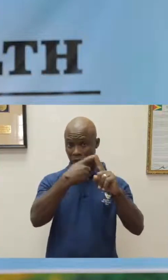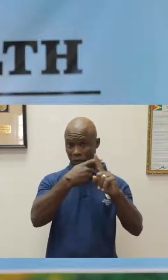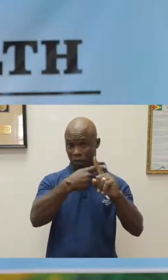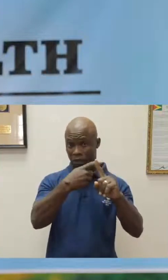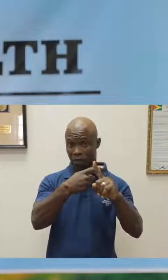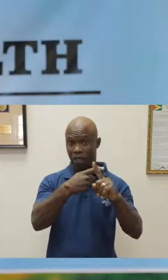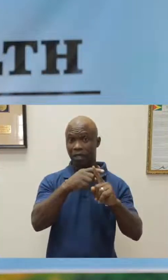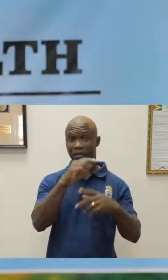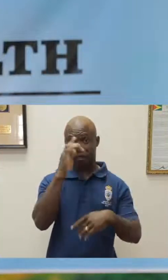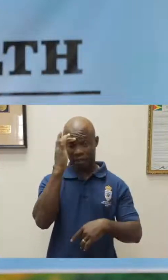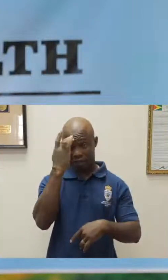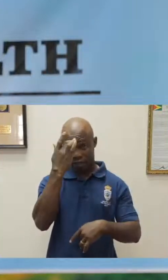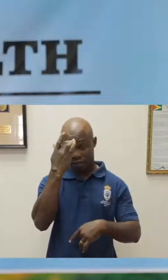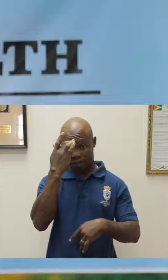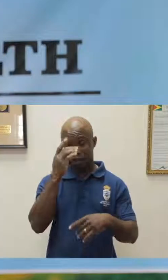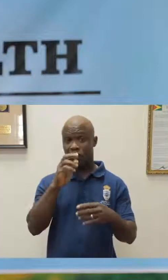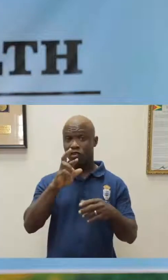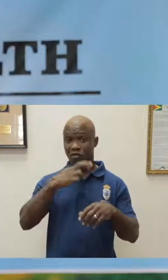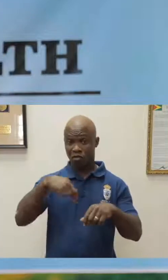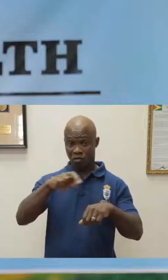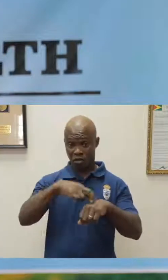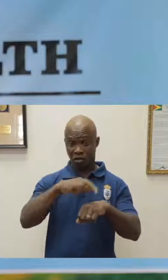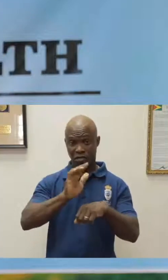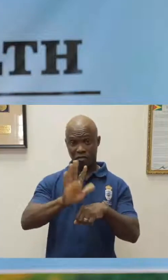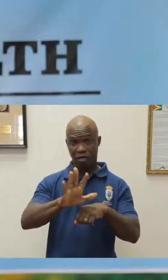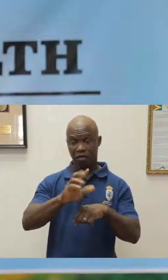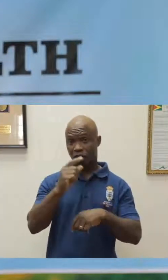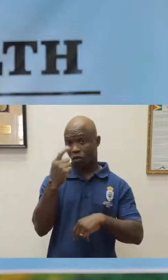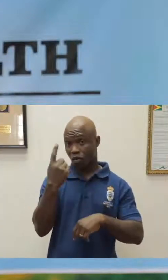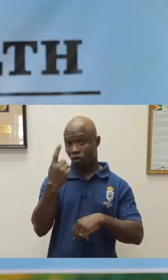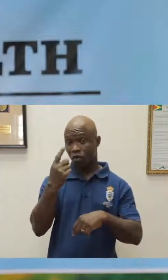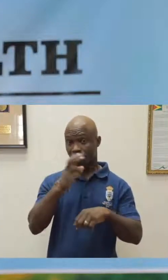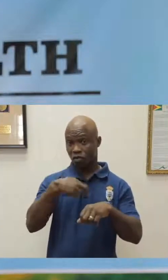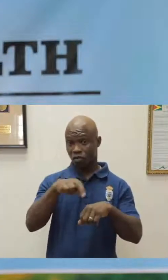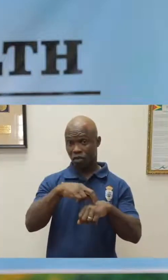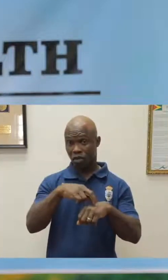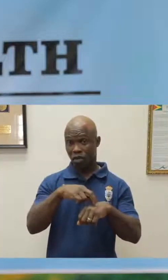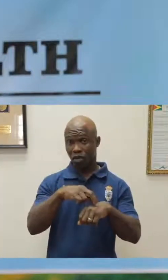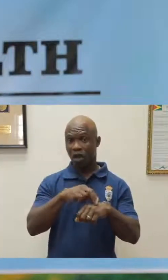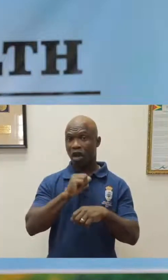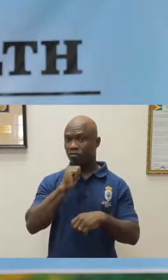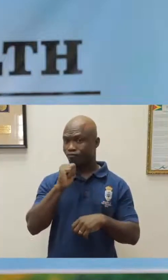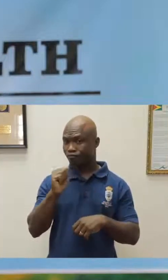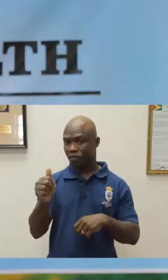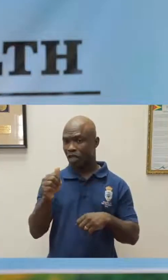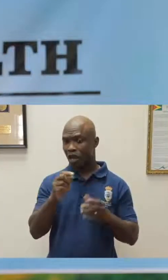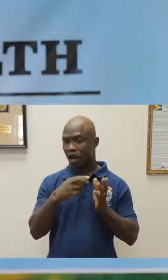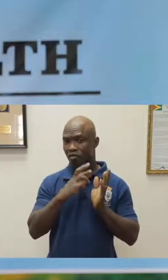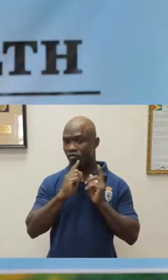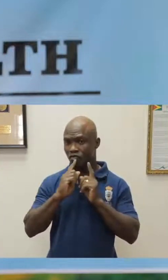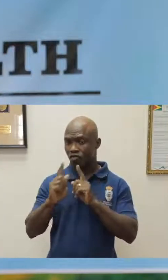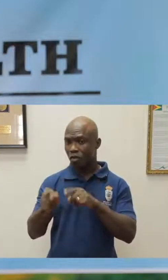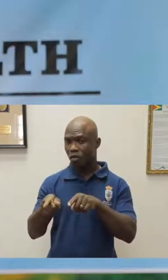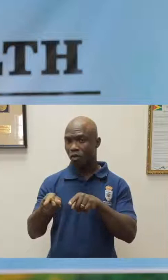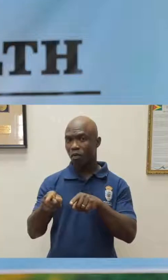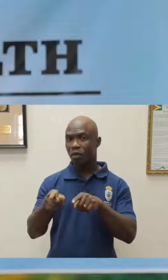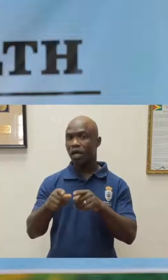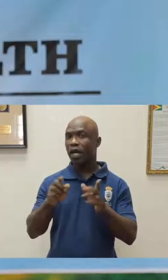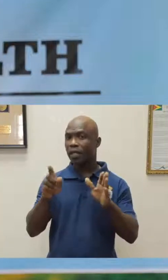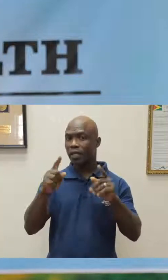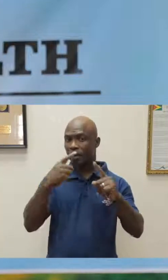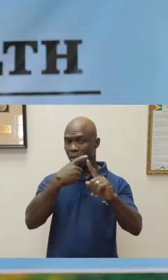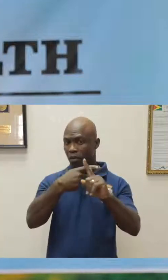cases. Region number 5 is one of the regions that has not reported any